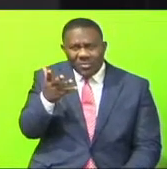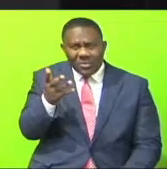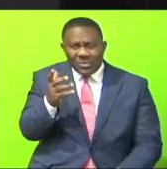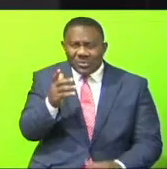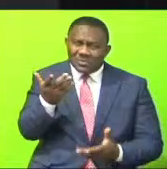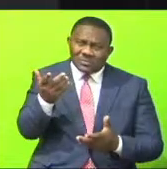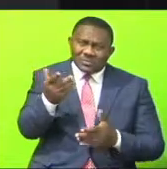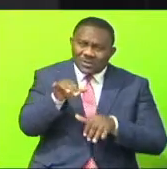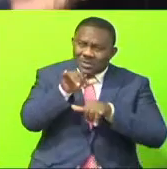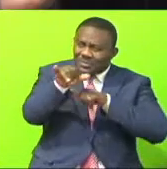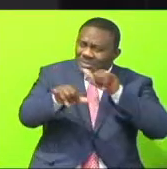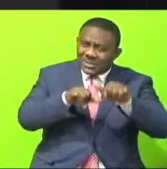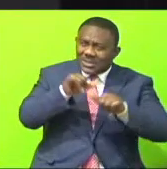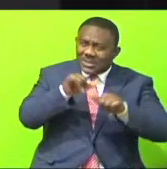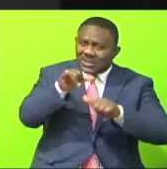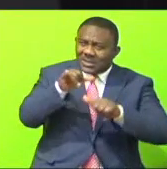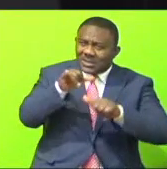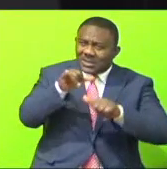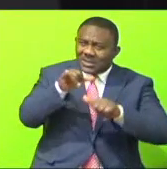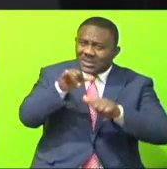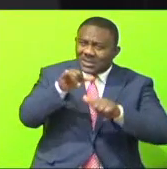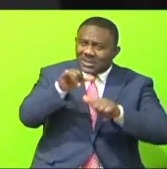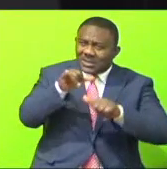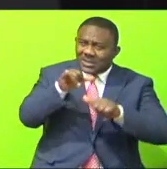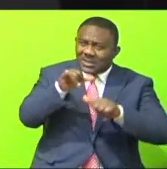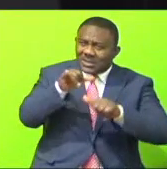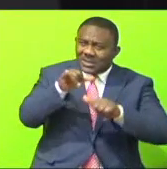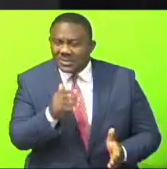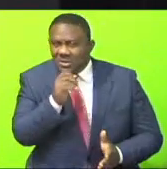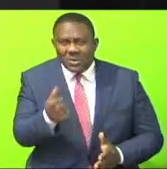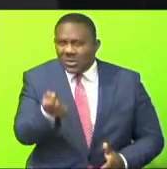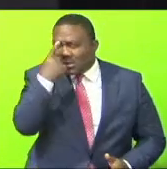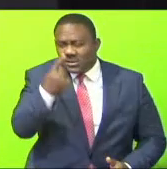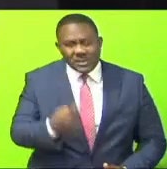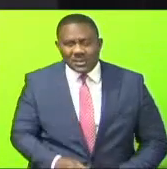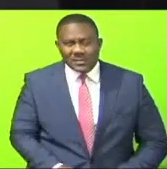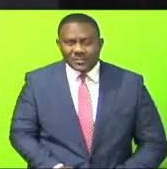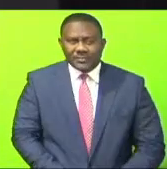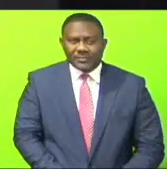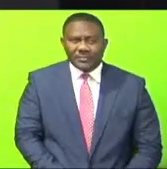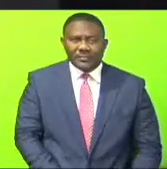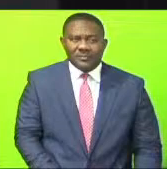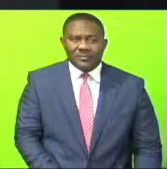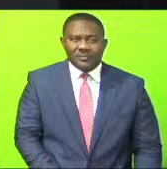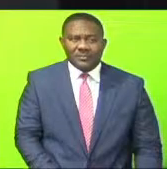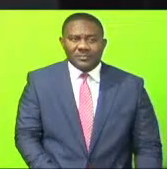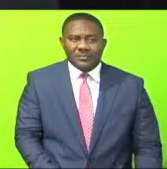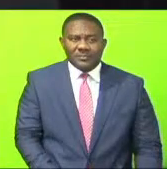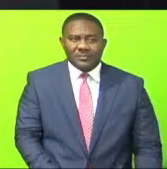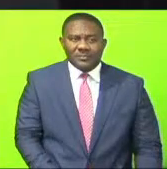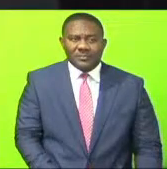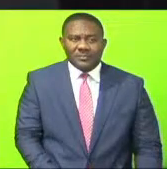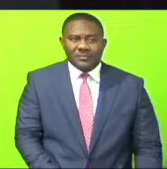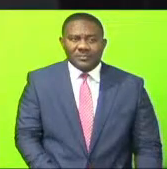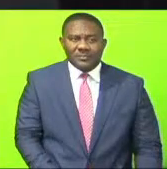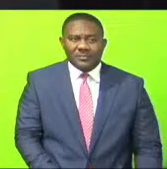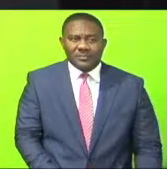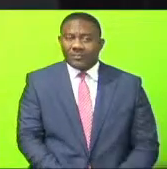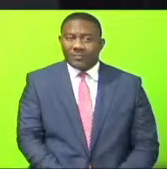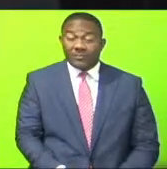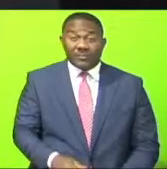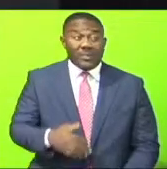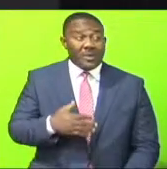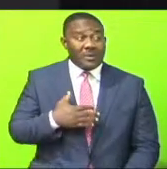to be involved? What is the meaning of this? I don't get it. This is what we are attempting to do. So, Right Honorable